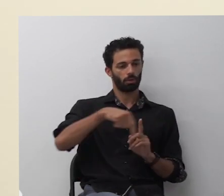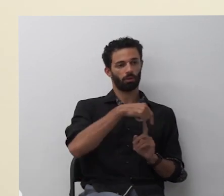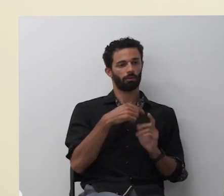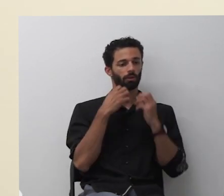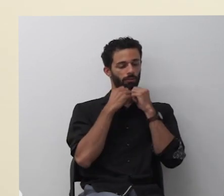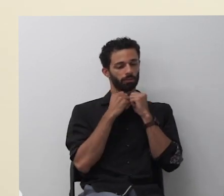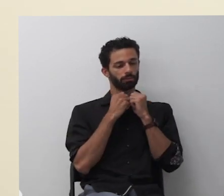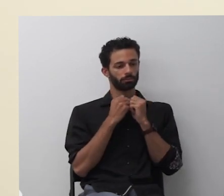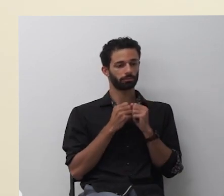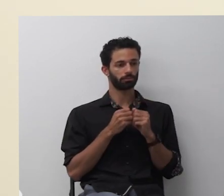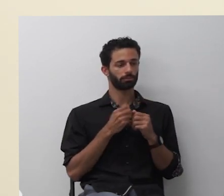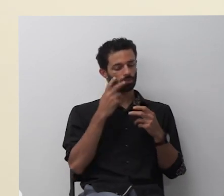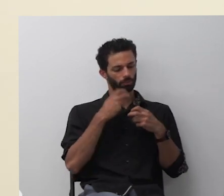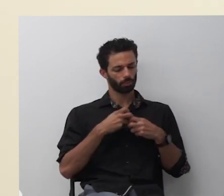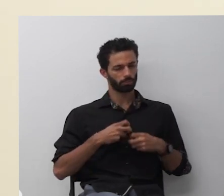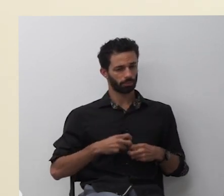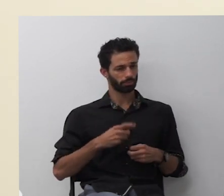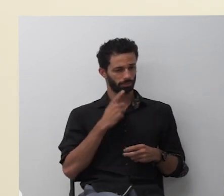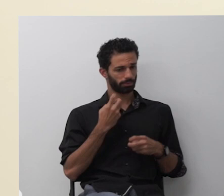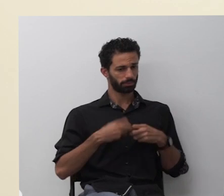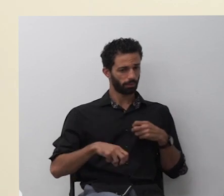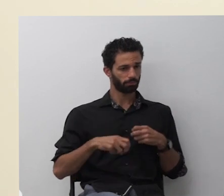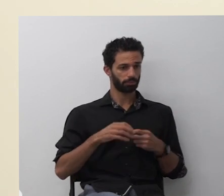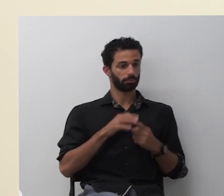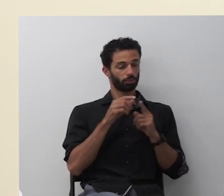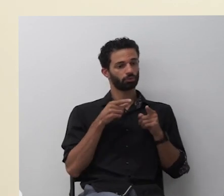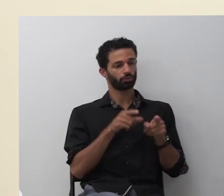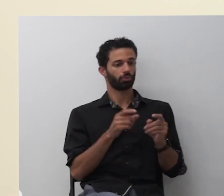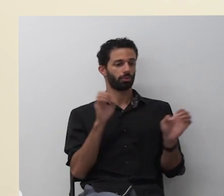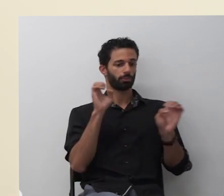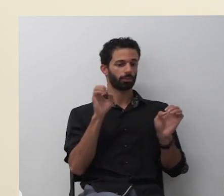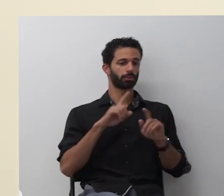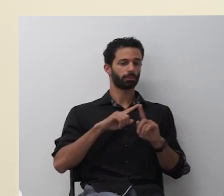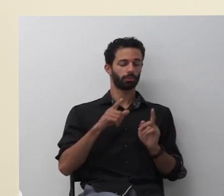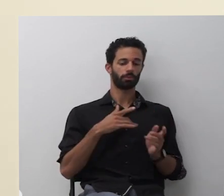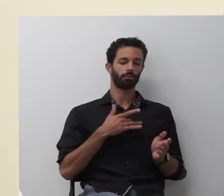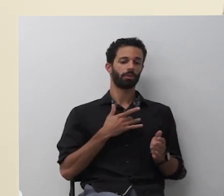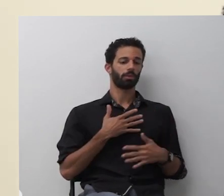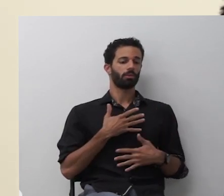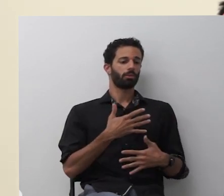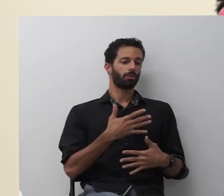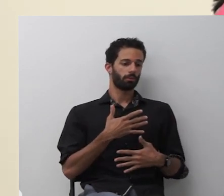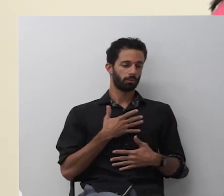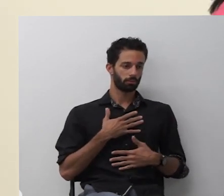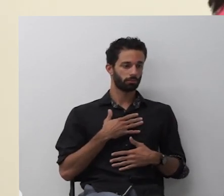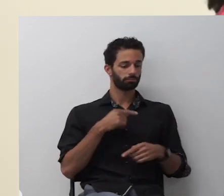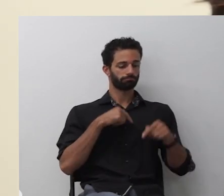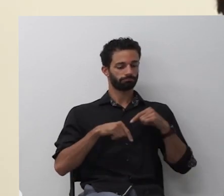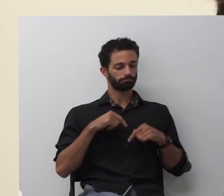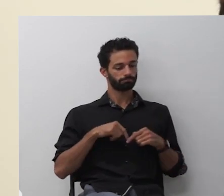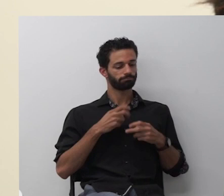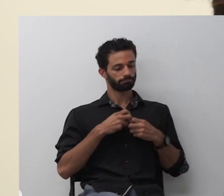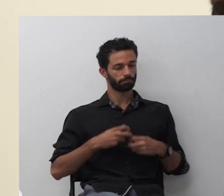that process, which is really hard to do if there is a crisis, but if we take a little bit of a breather and step back and go through it, I think